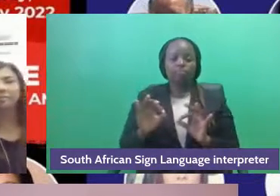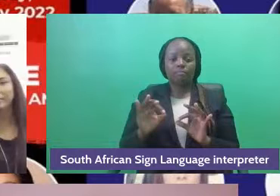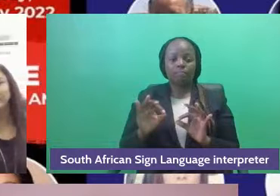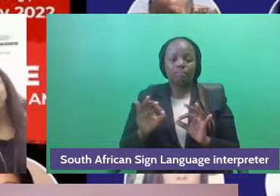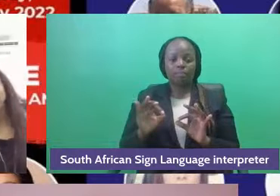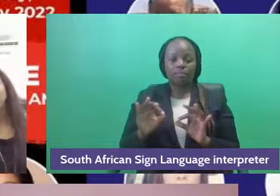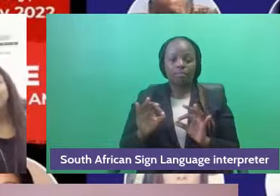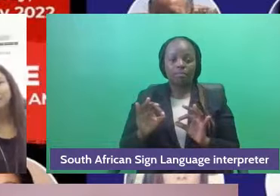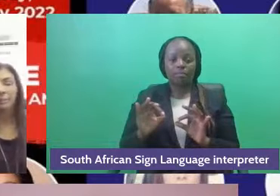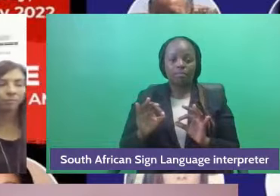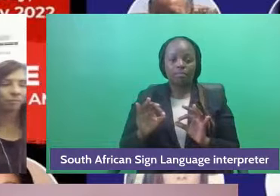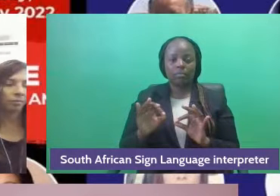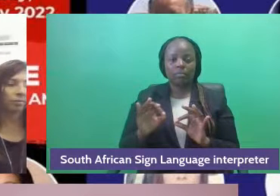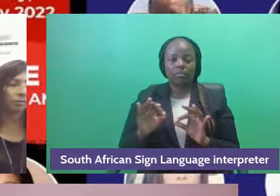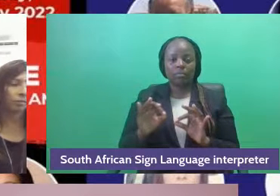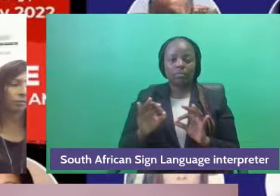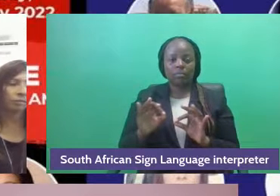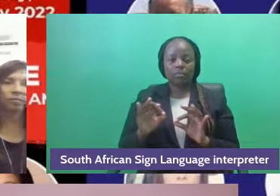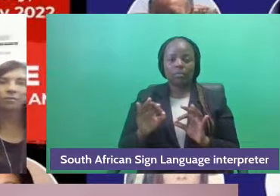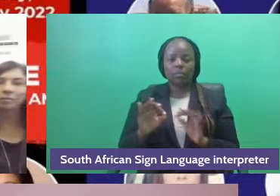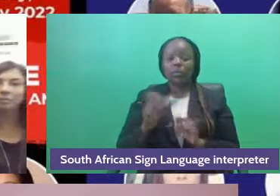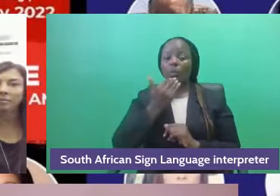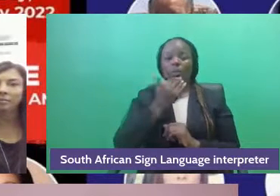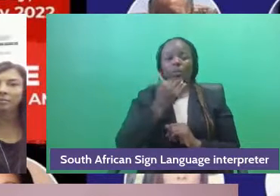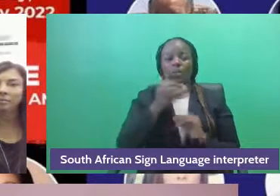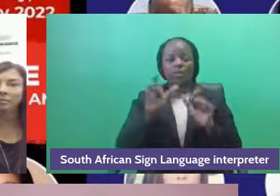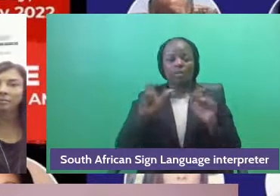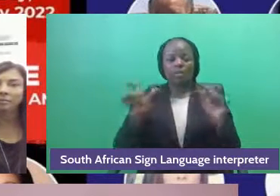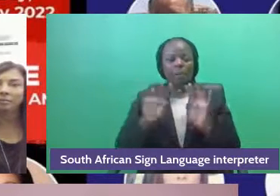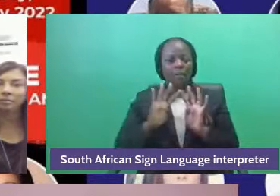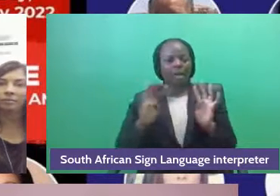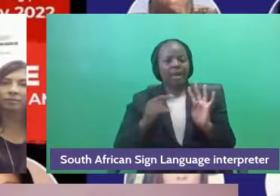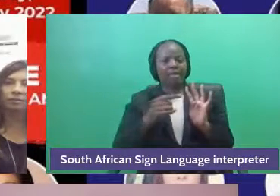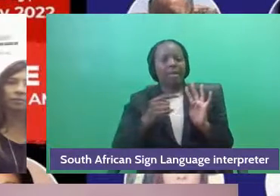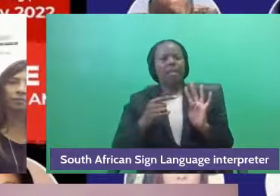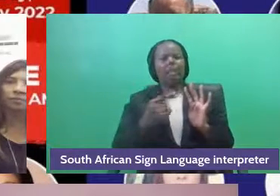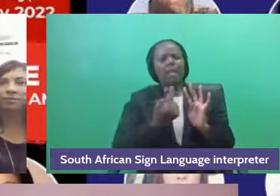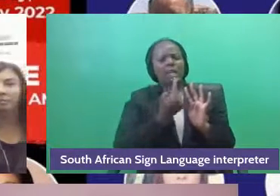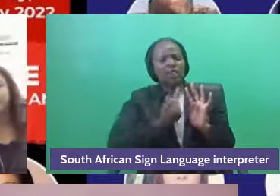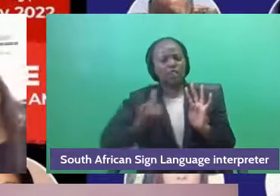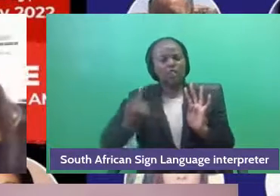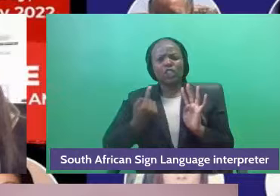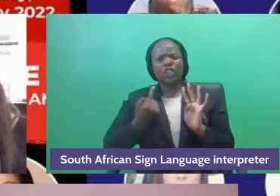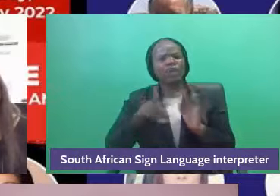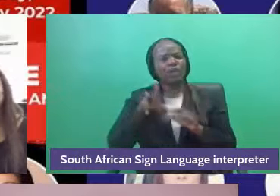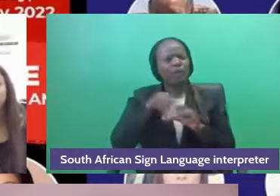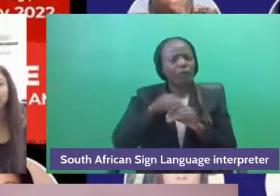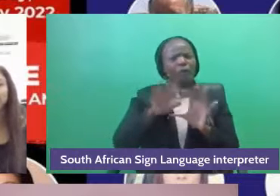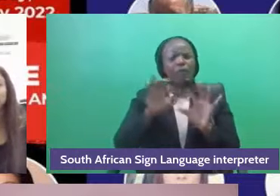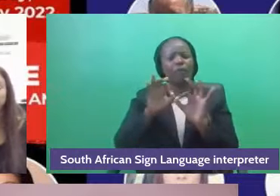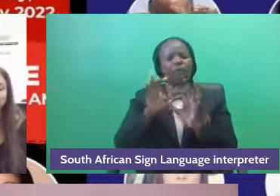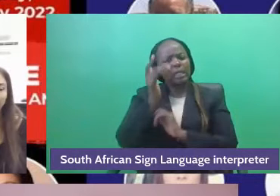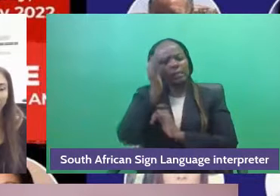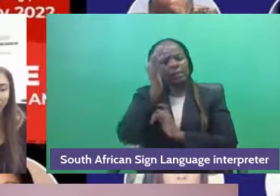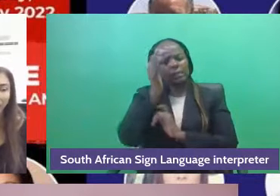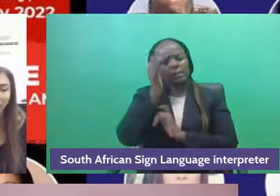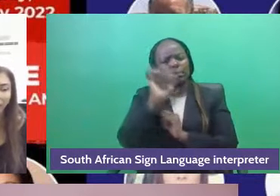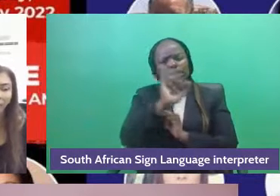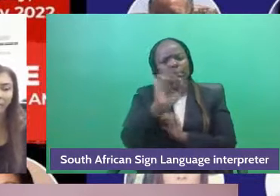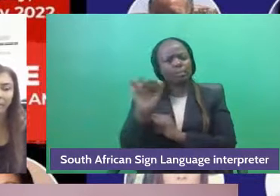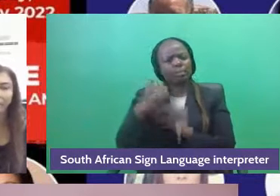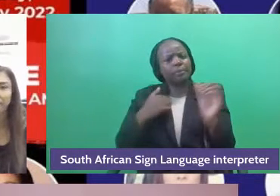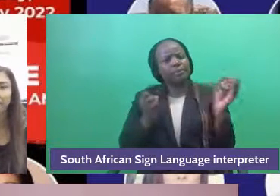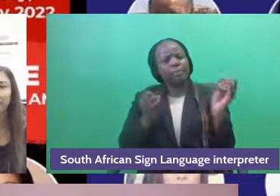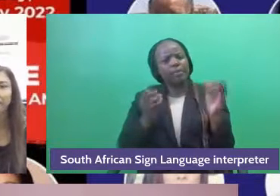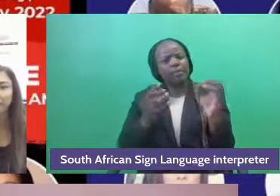I really appreciate everybody within our panelists for joining and for sharing your perspective and your great insight.